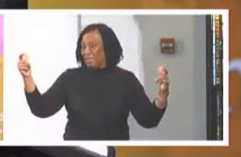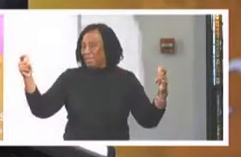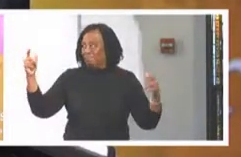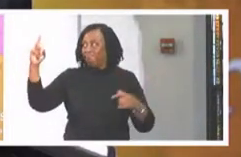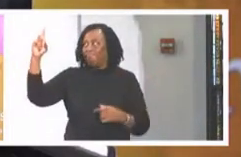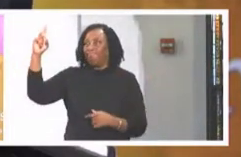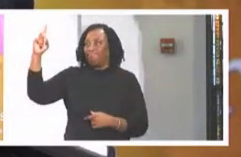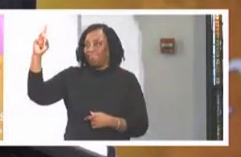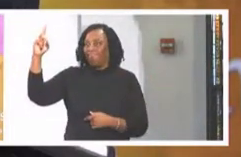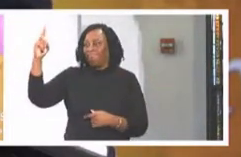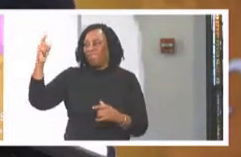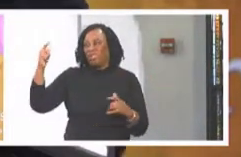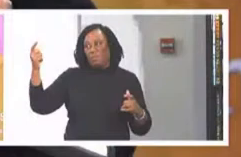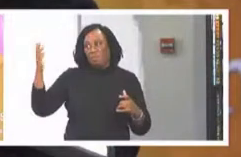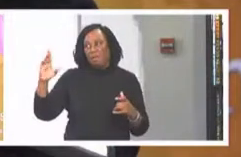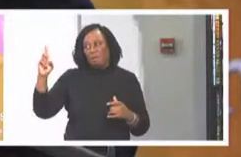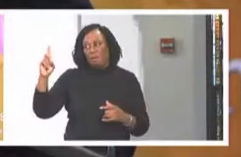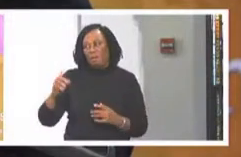impossible.